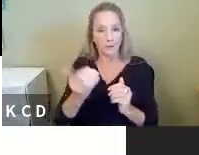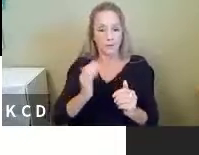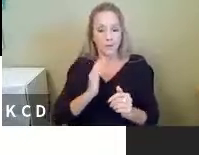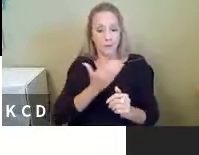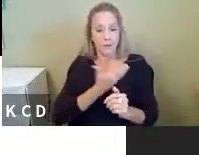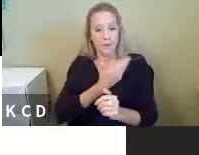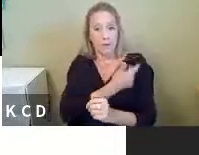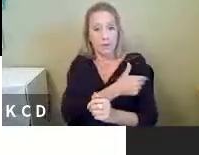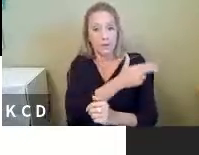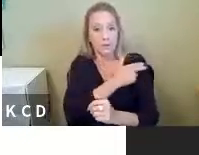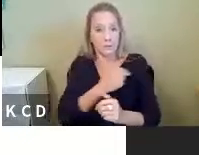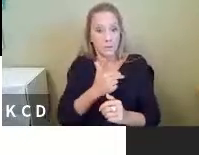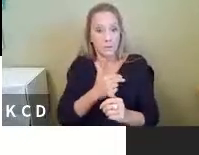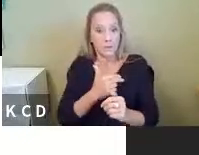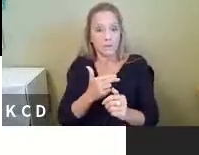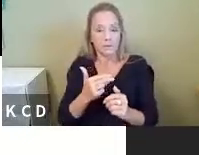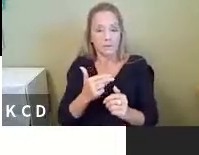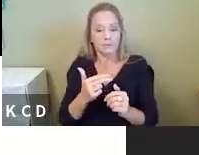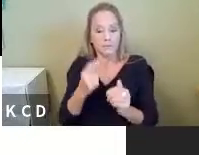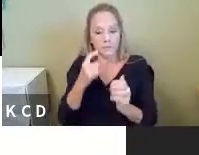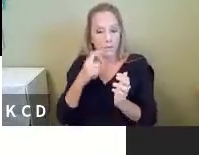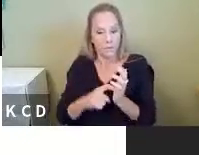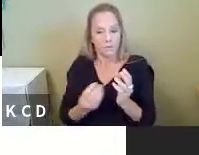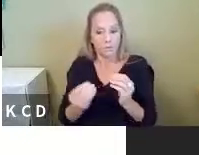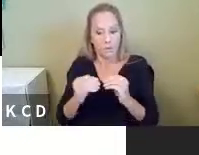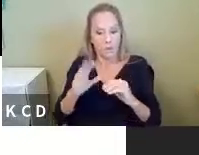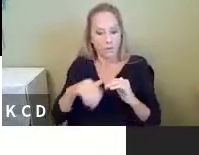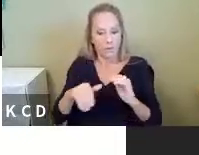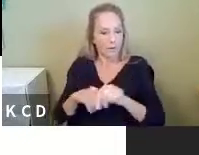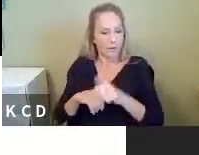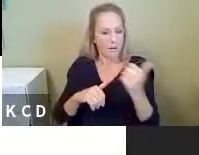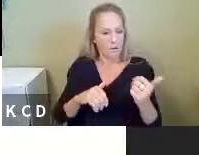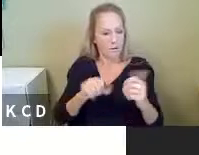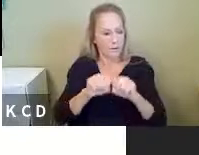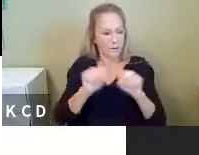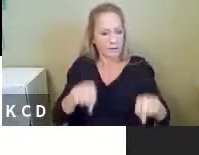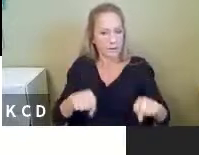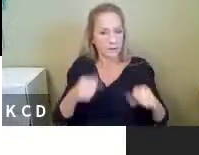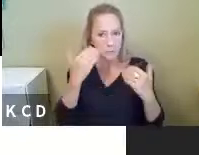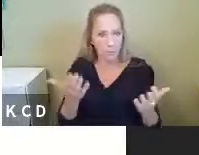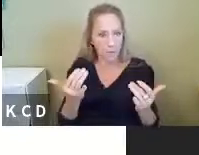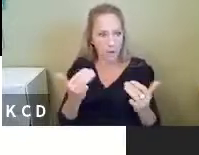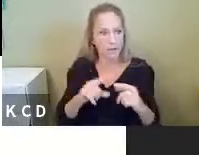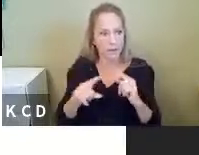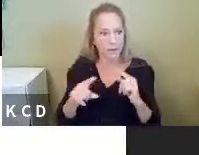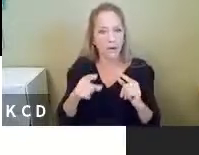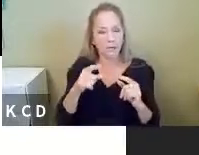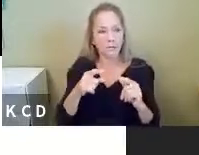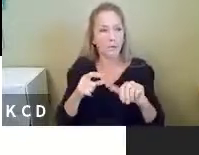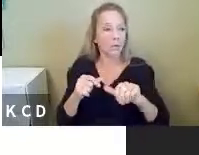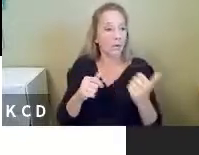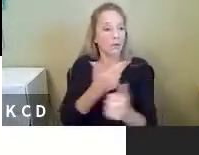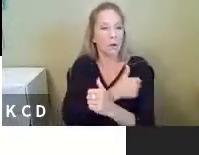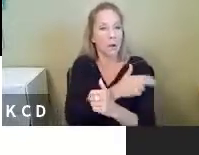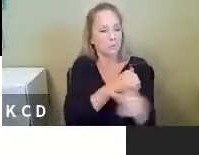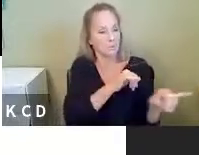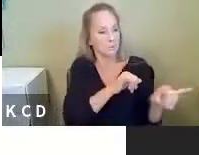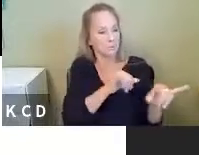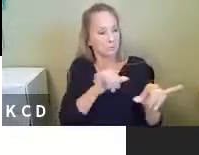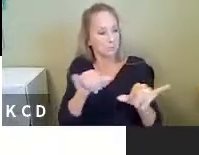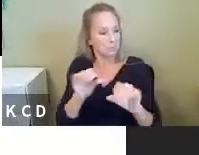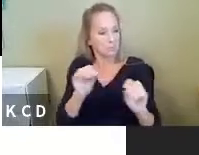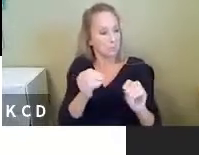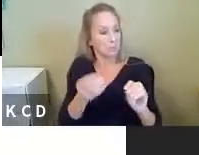little bit more than the other systems, just for whatever reason. They were a little more stable, although across the board there has been